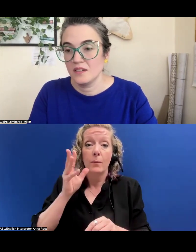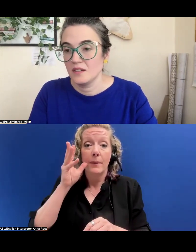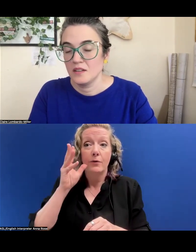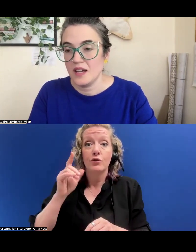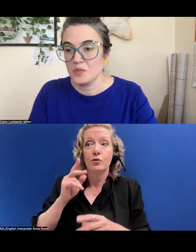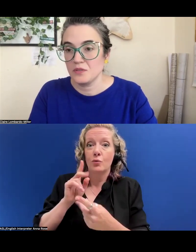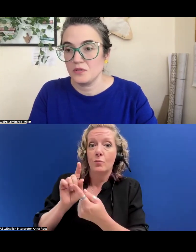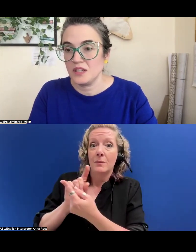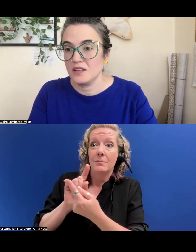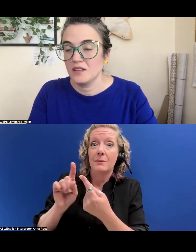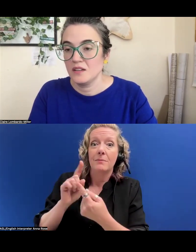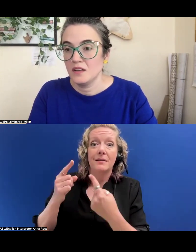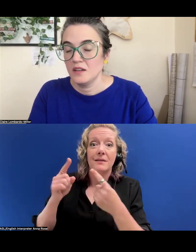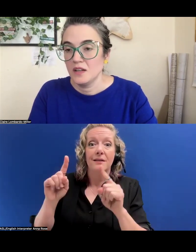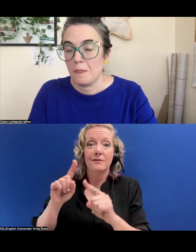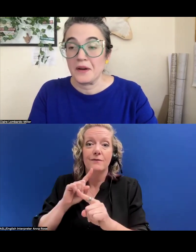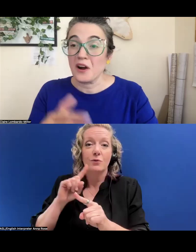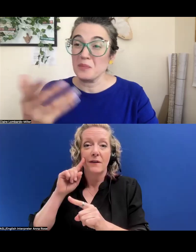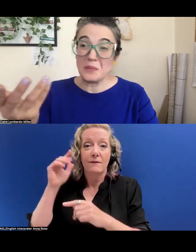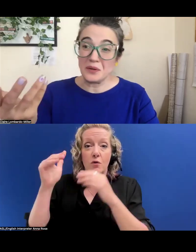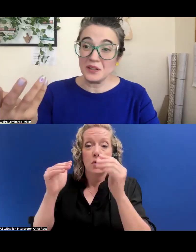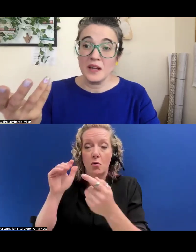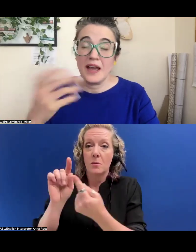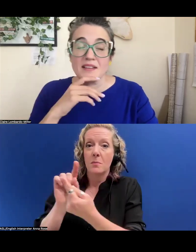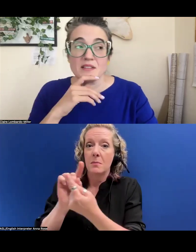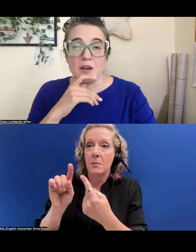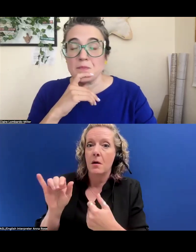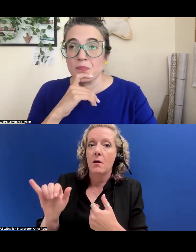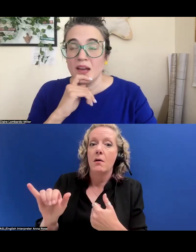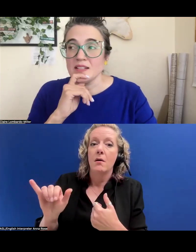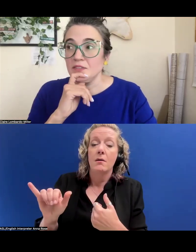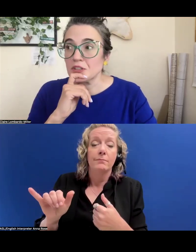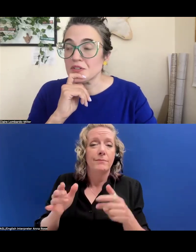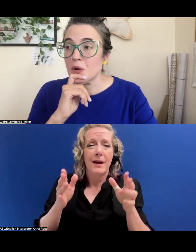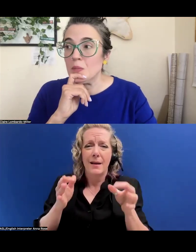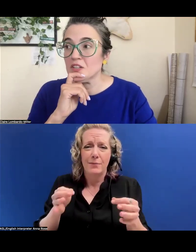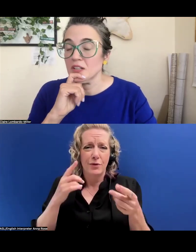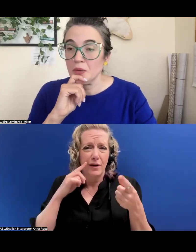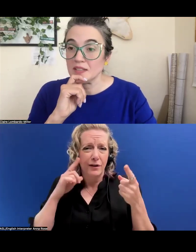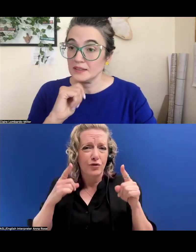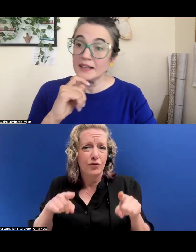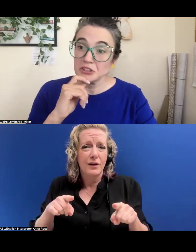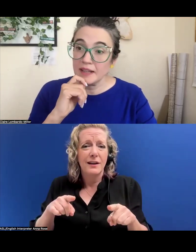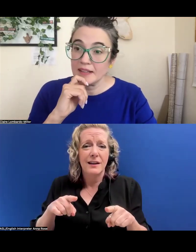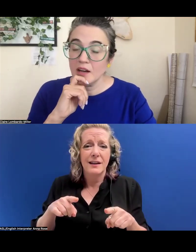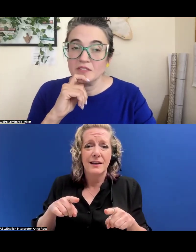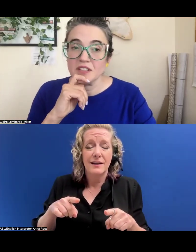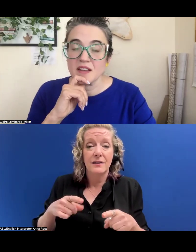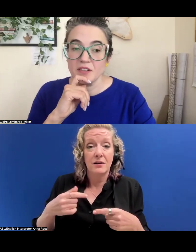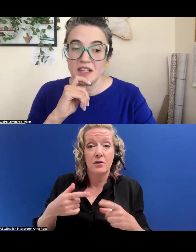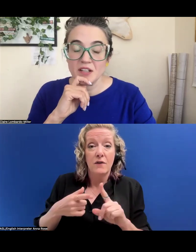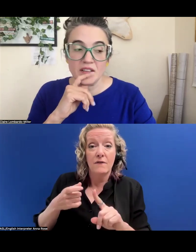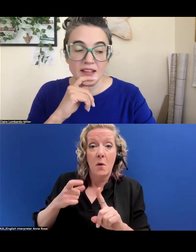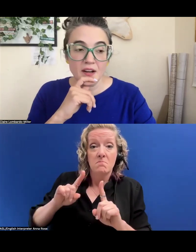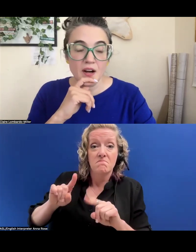Absolutely. Absolutely. There are people, as I've learned so much in going to the National EHDI conference